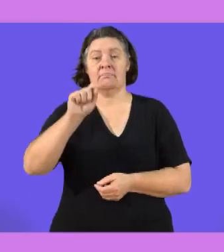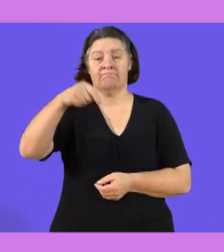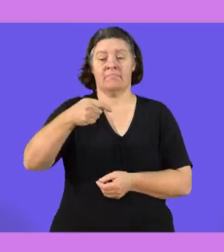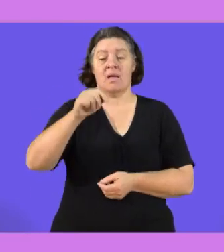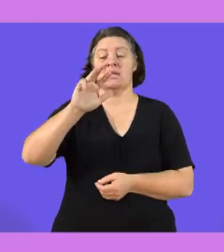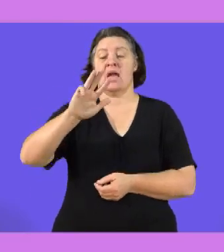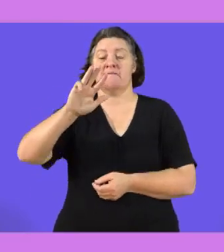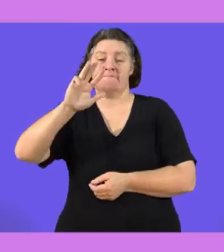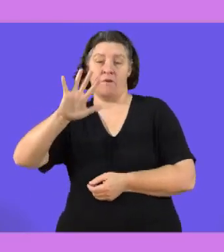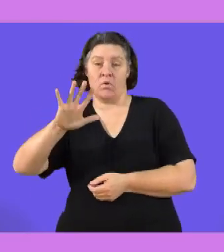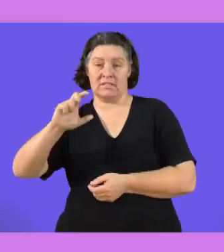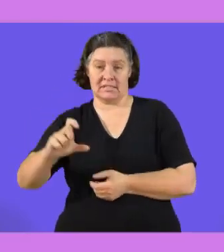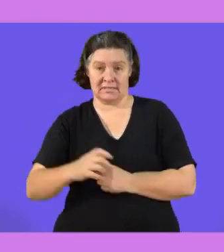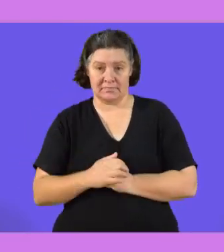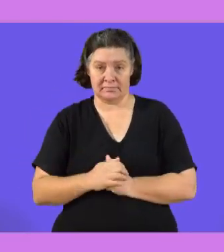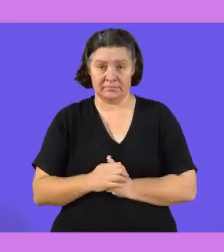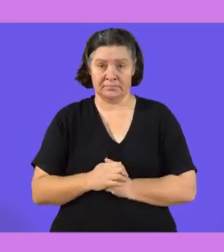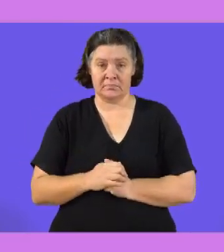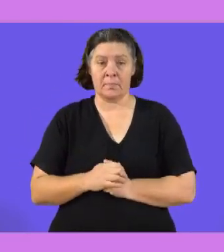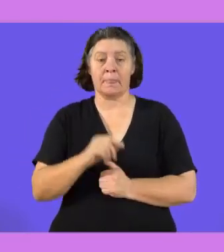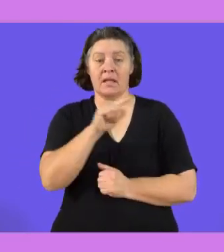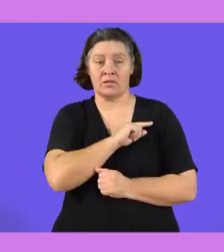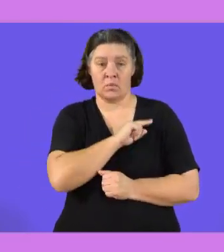R103.94. So therefore, I'm going to take the